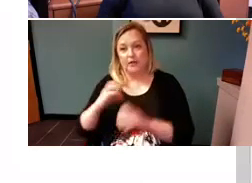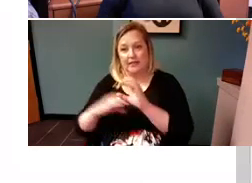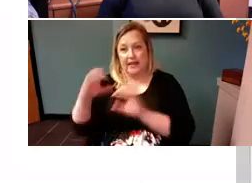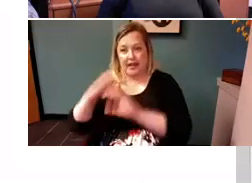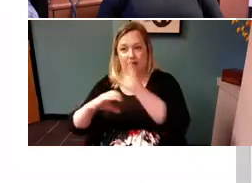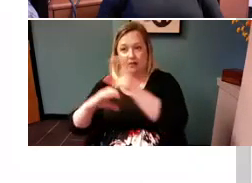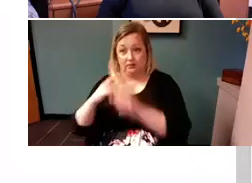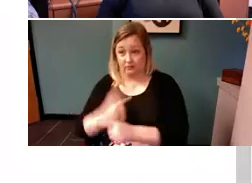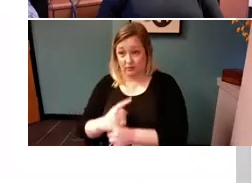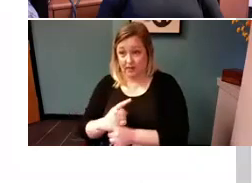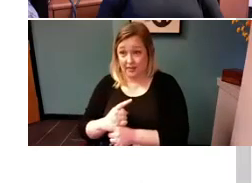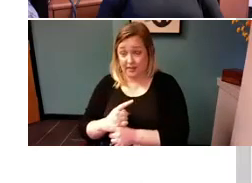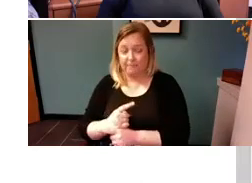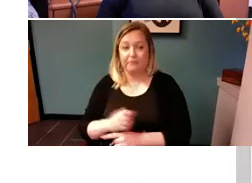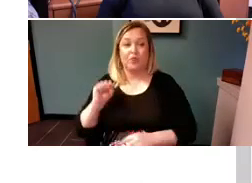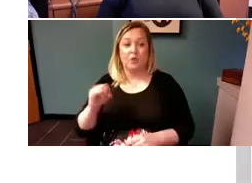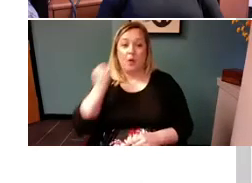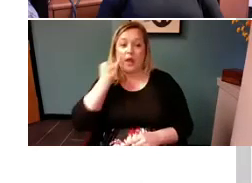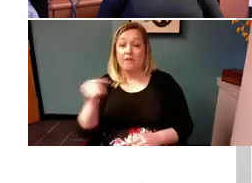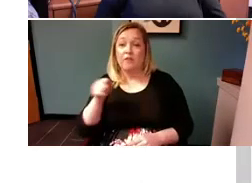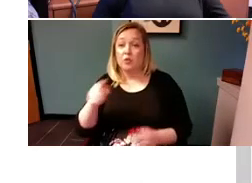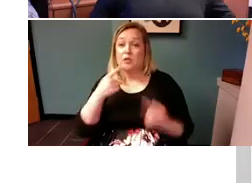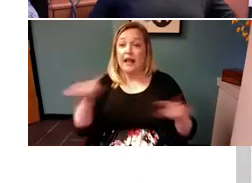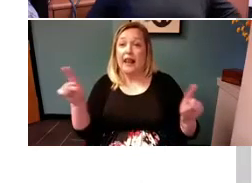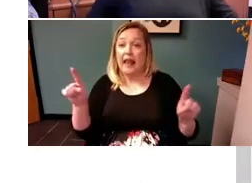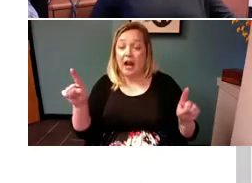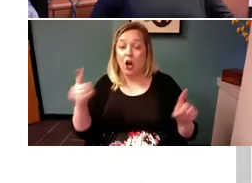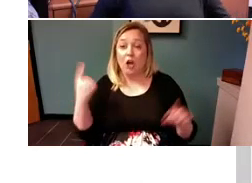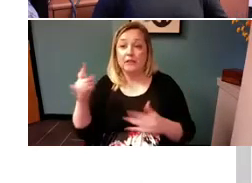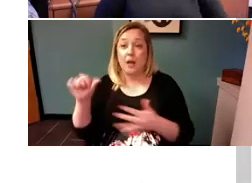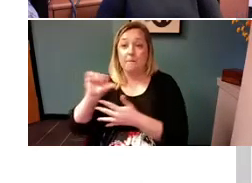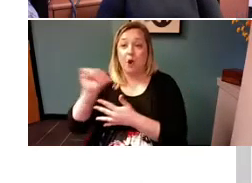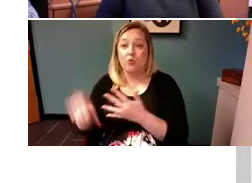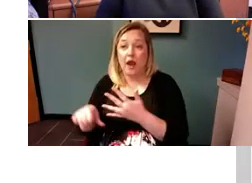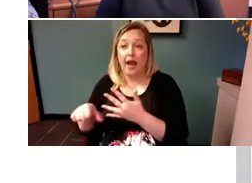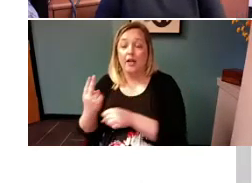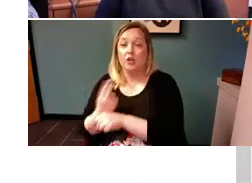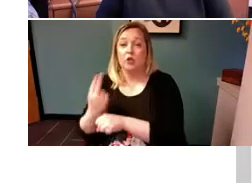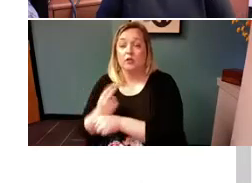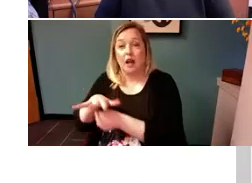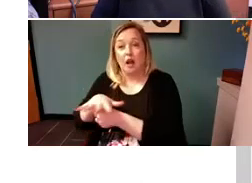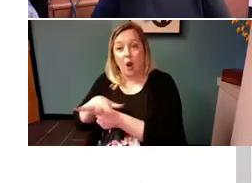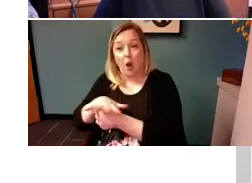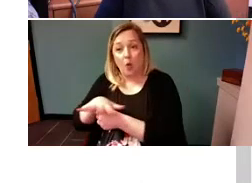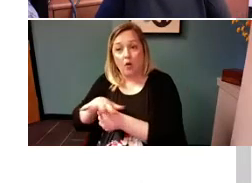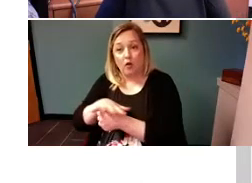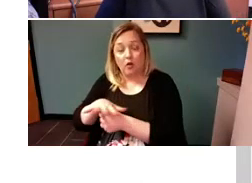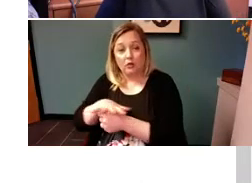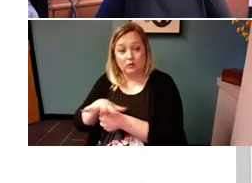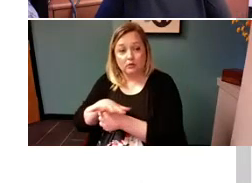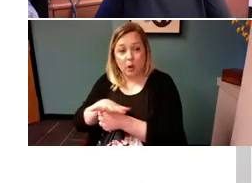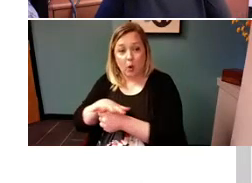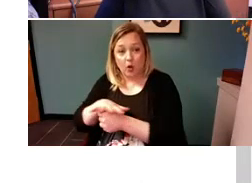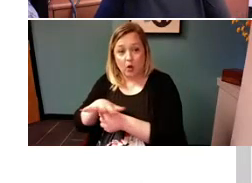So when we declare an array using a local scope int ARR40123, we